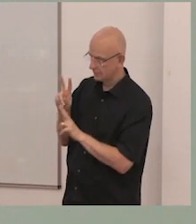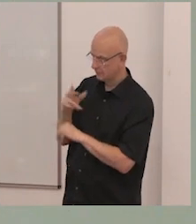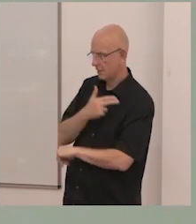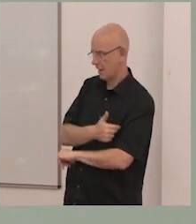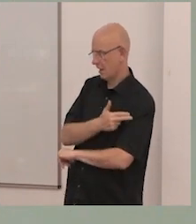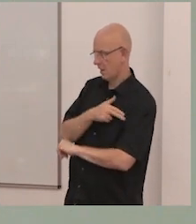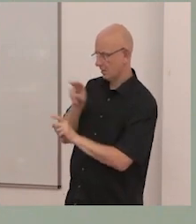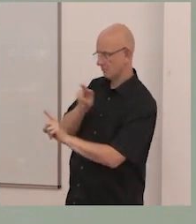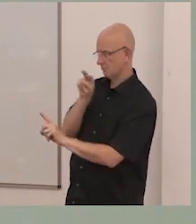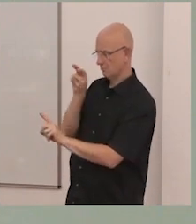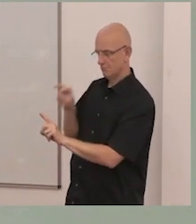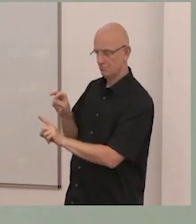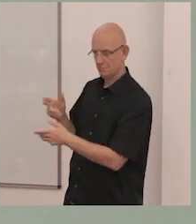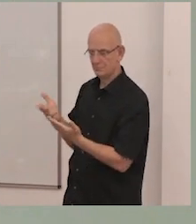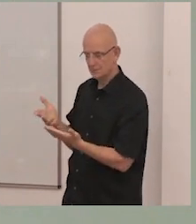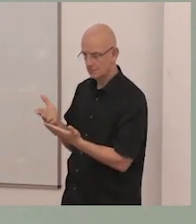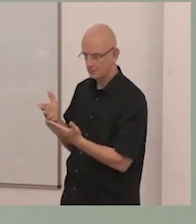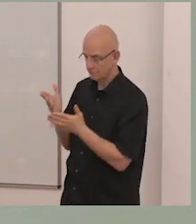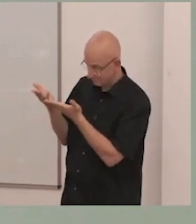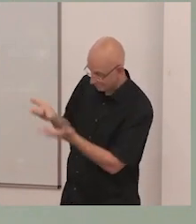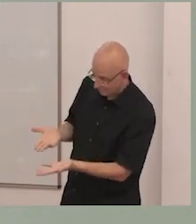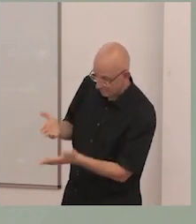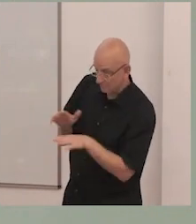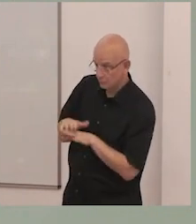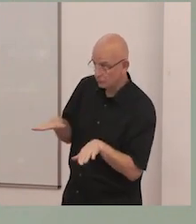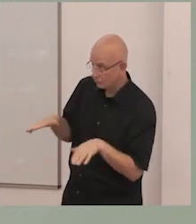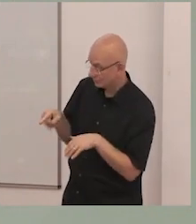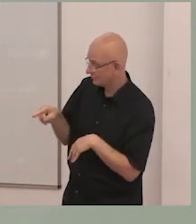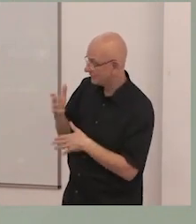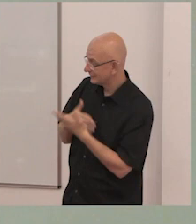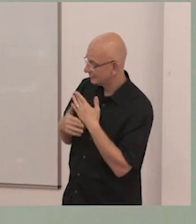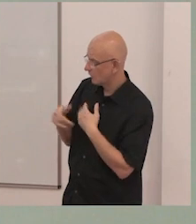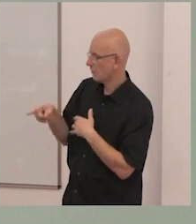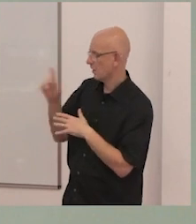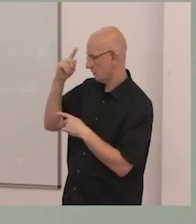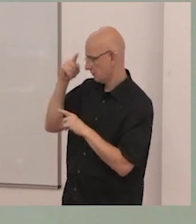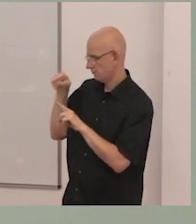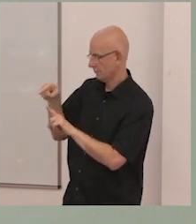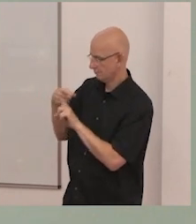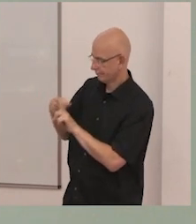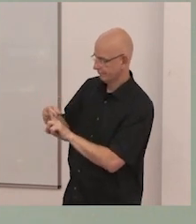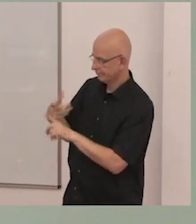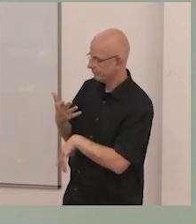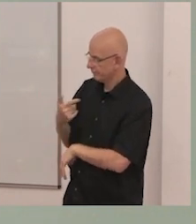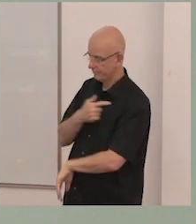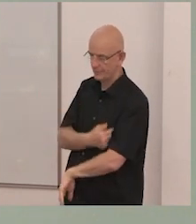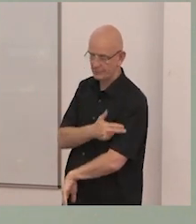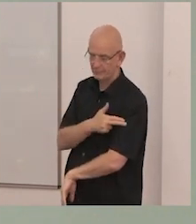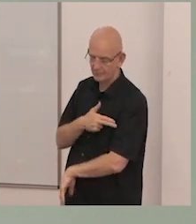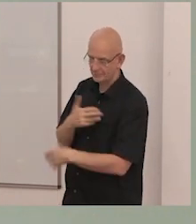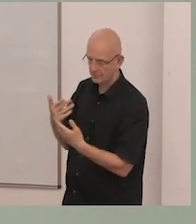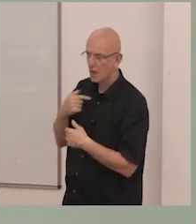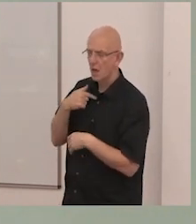on this on Monday when I elaborate on the